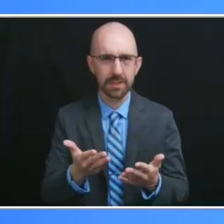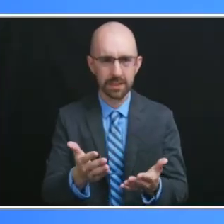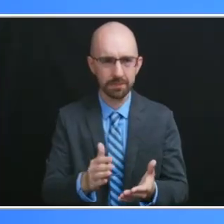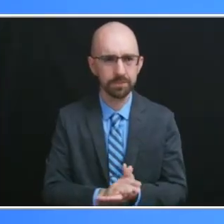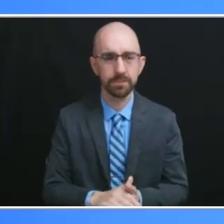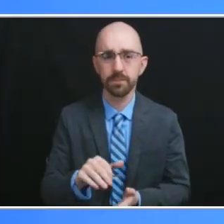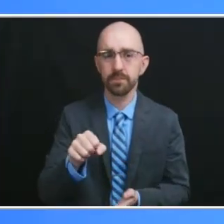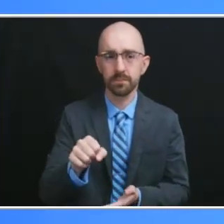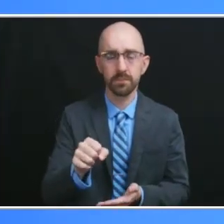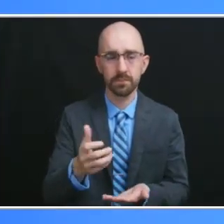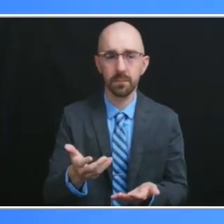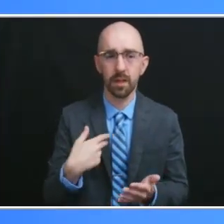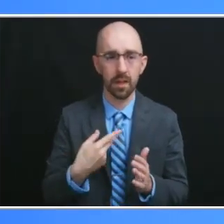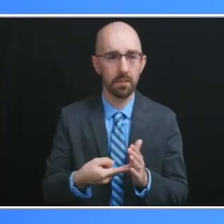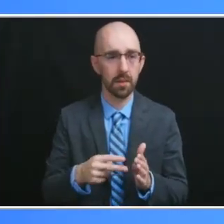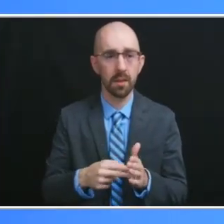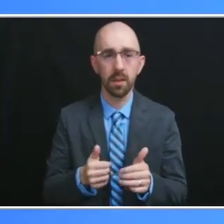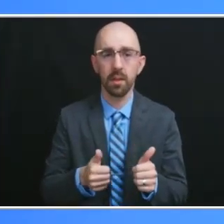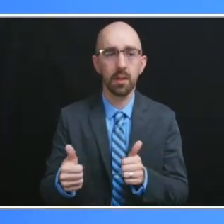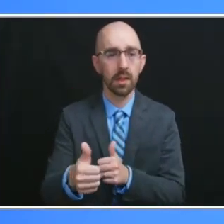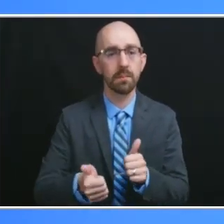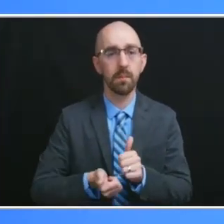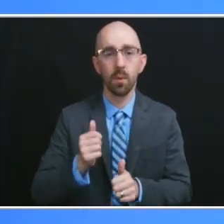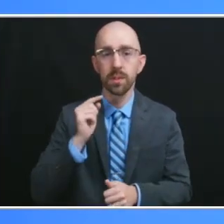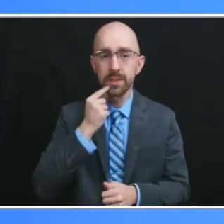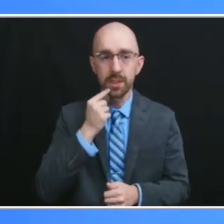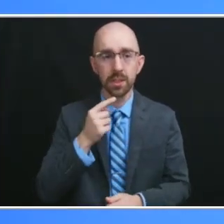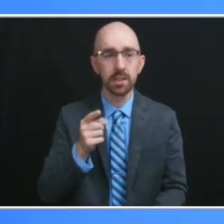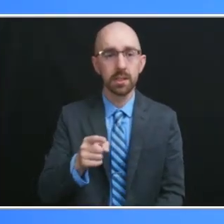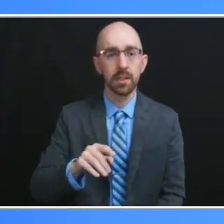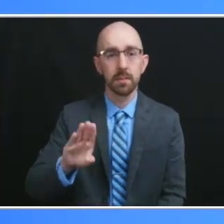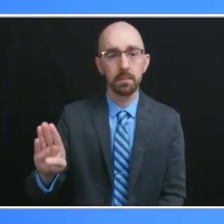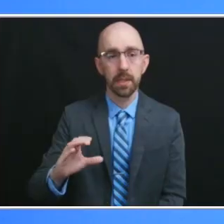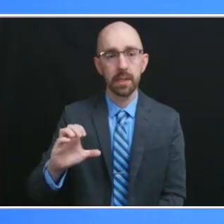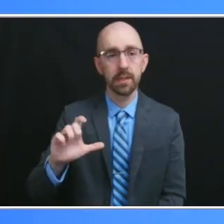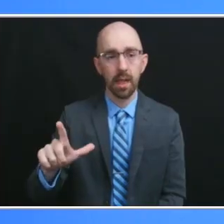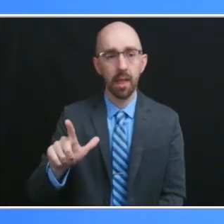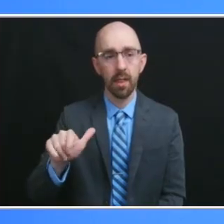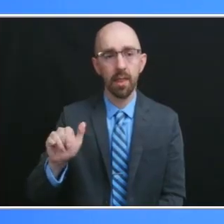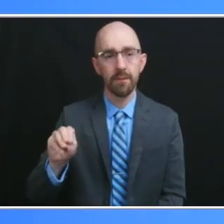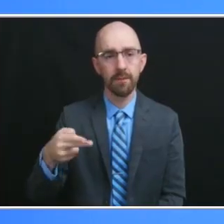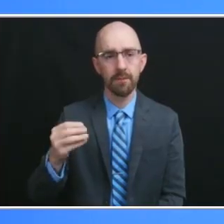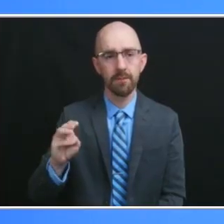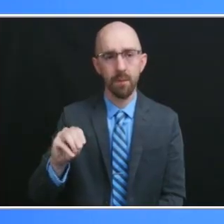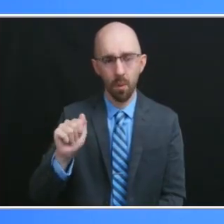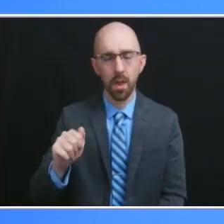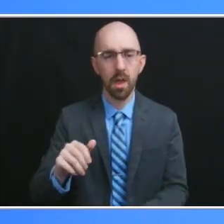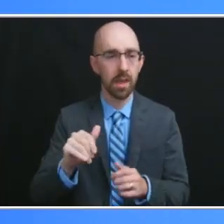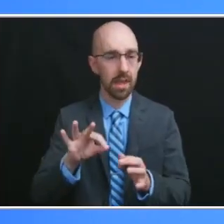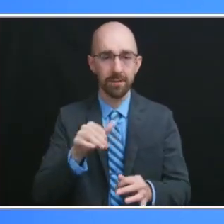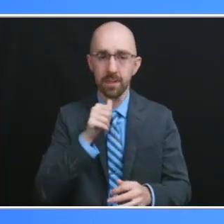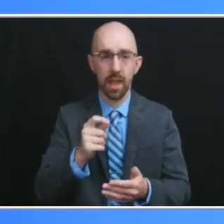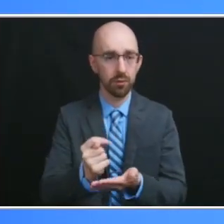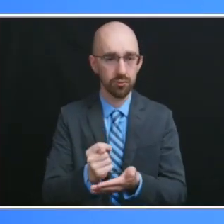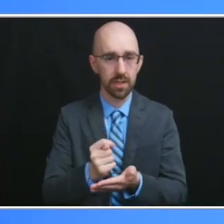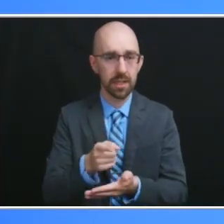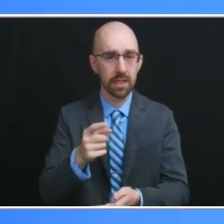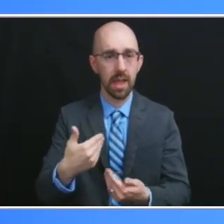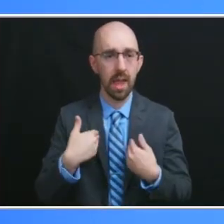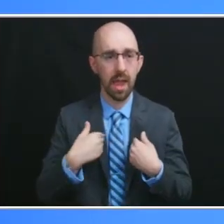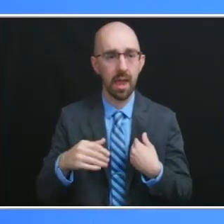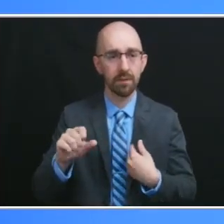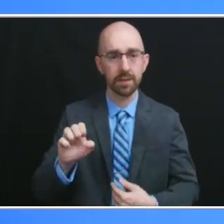far one of the most serious complications is B-cell lymphoma if it goes untreated, and that tends to occur in patients who are seropositive, have